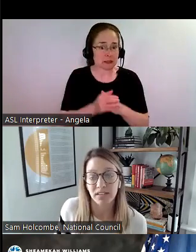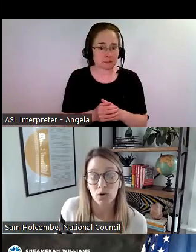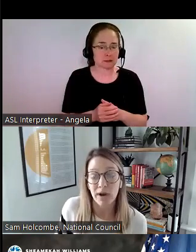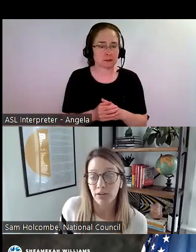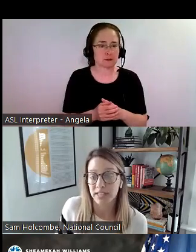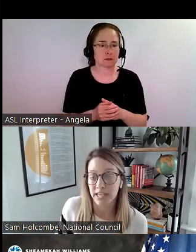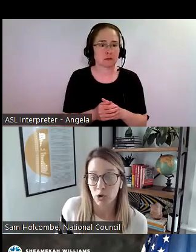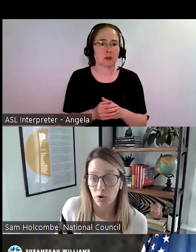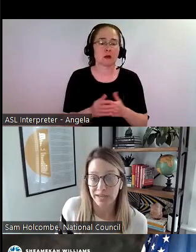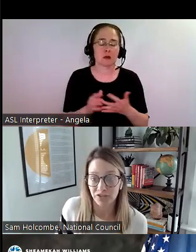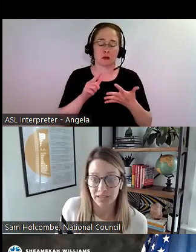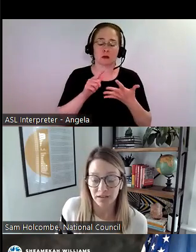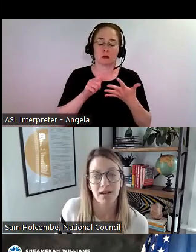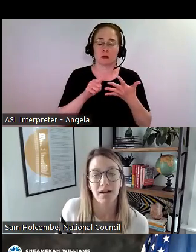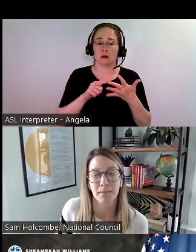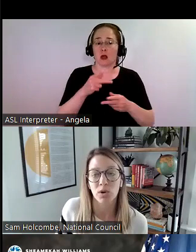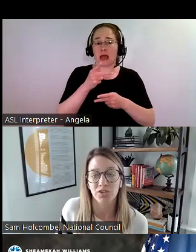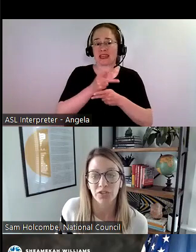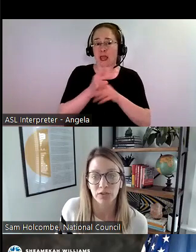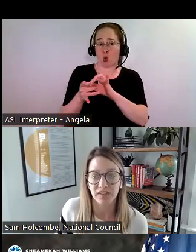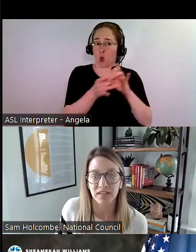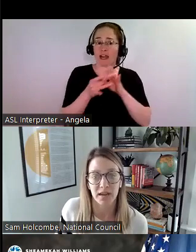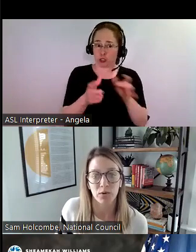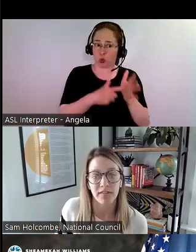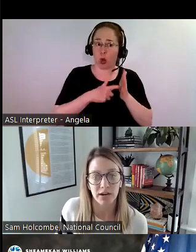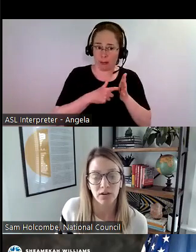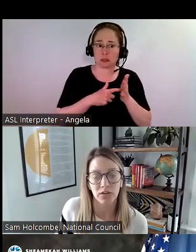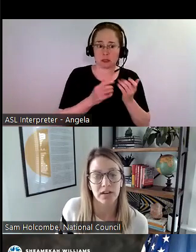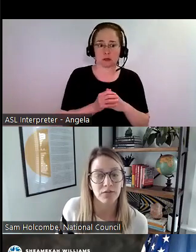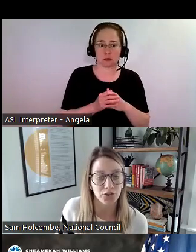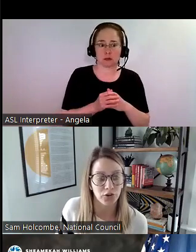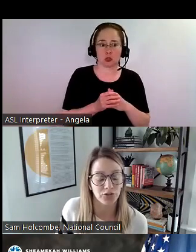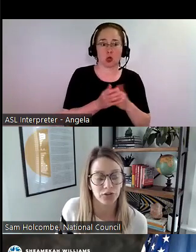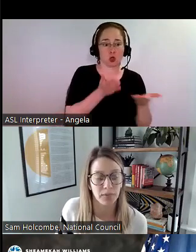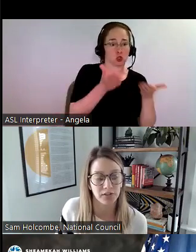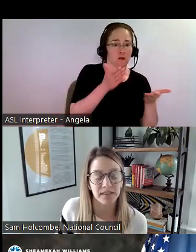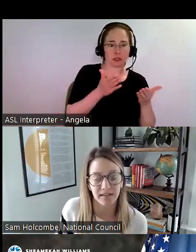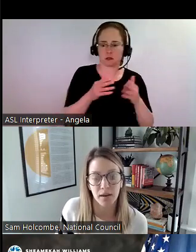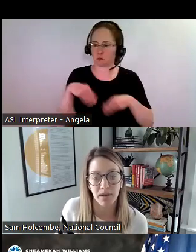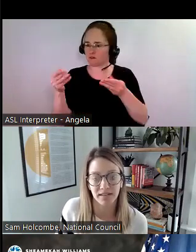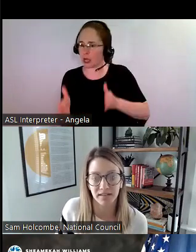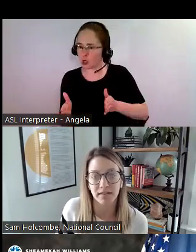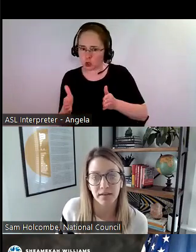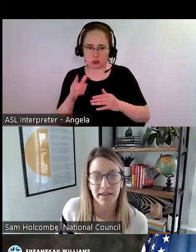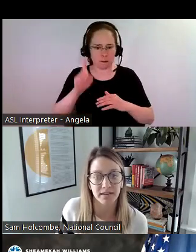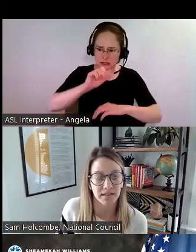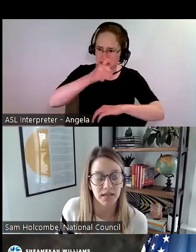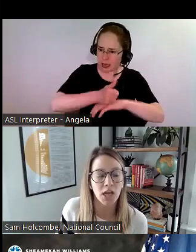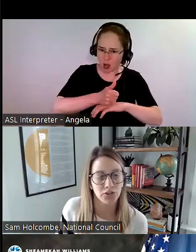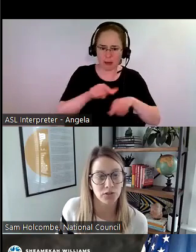There is requirements around care coordination, which services and providers and infrastructures must be set up as